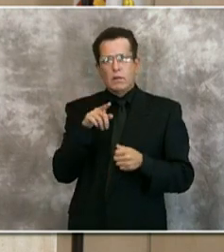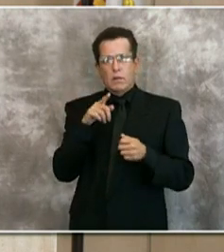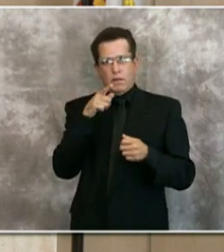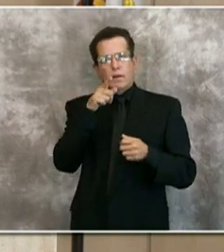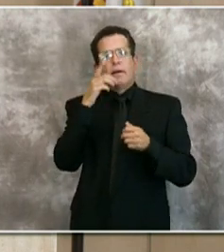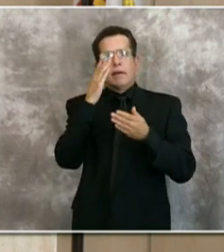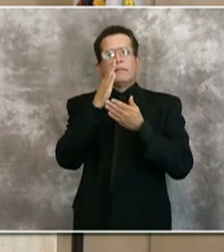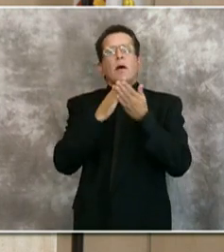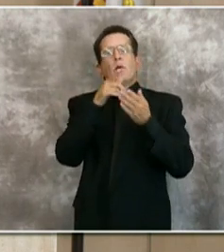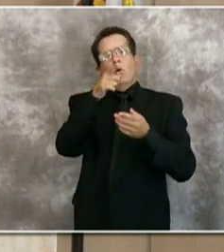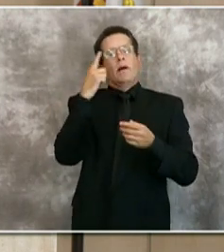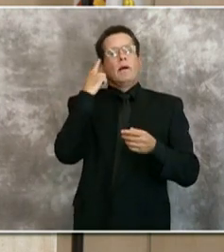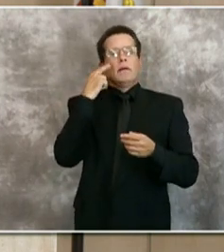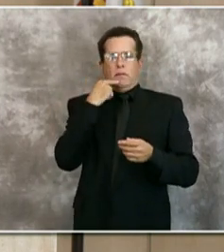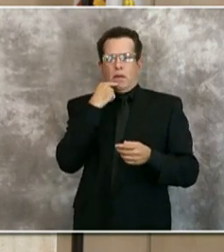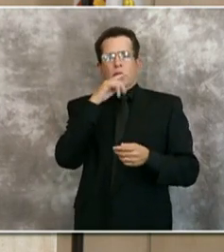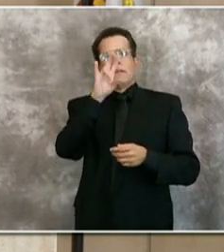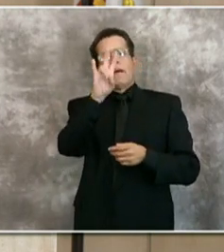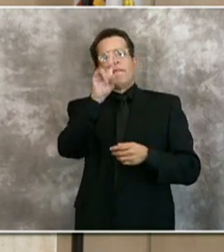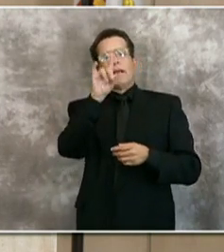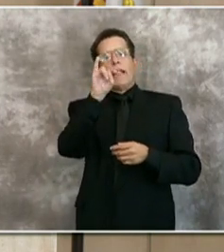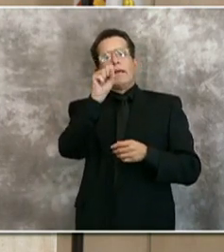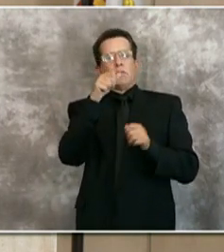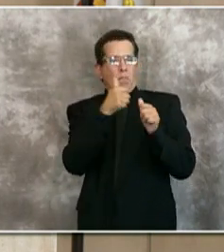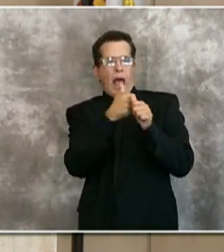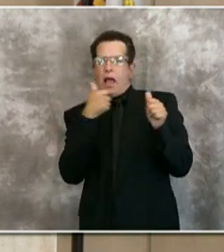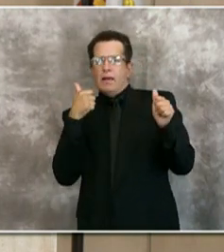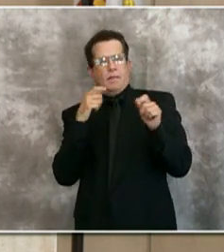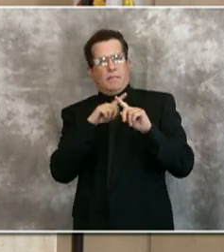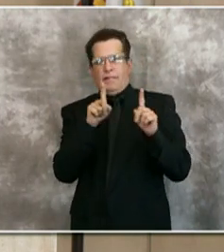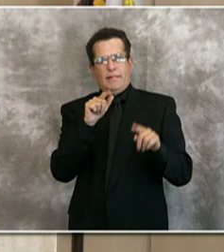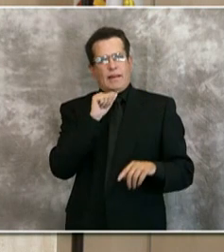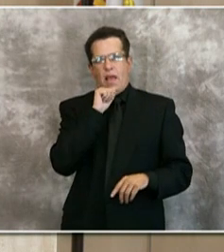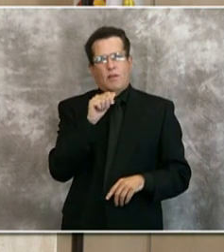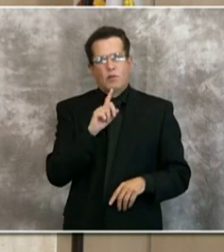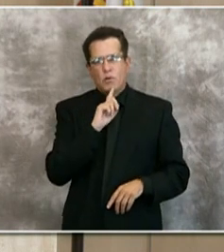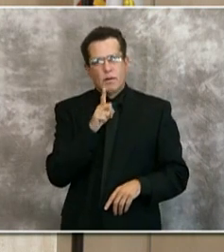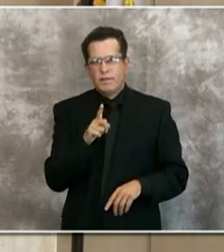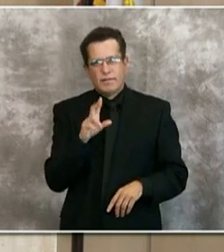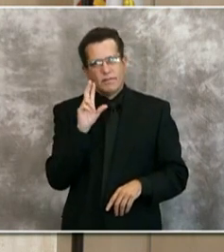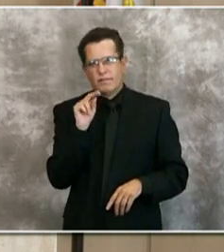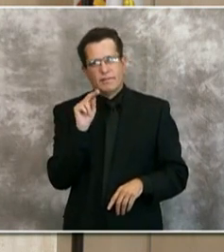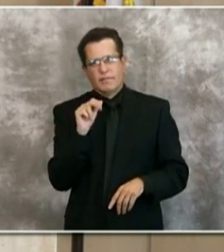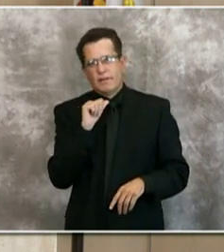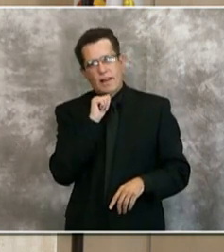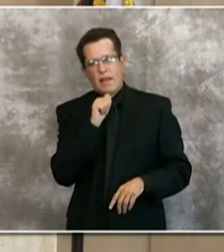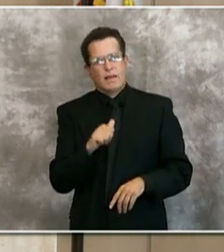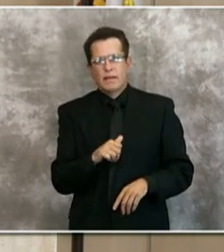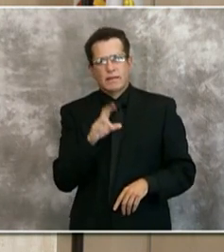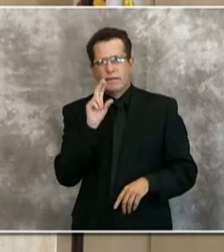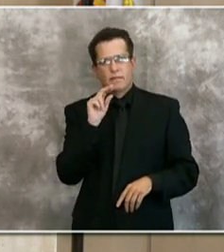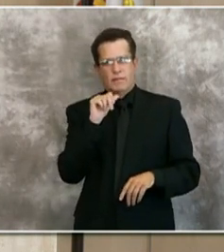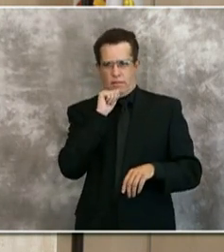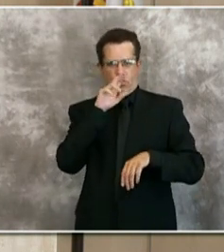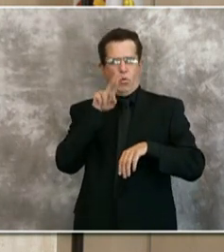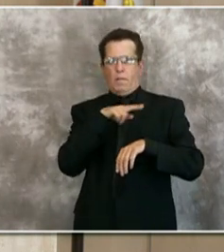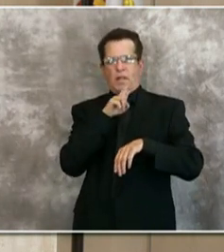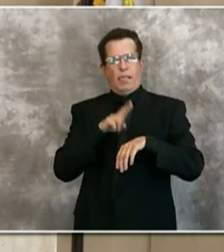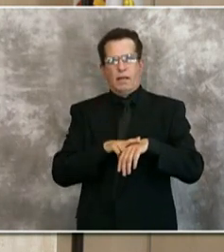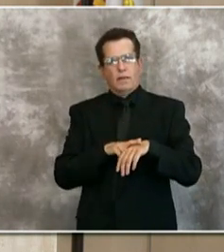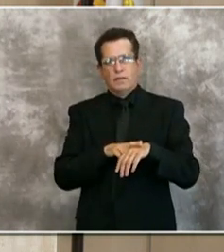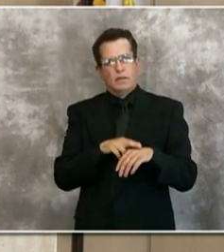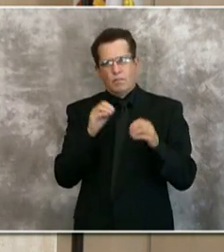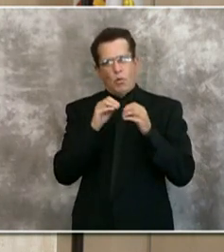7 and on occasion 10 days, that really is not the normal